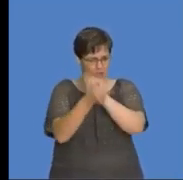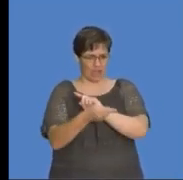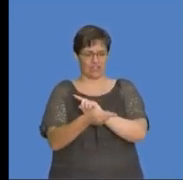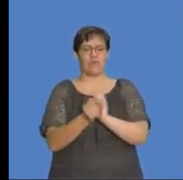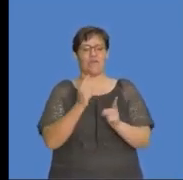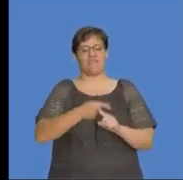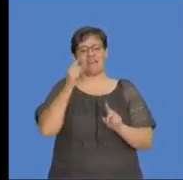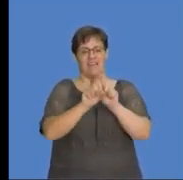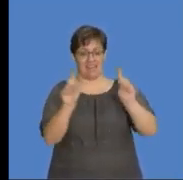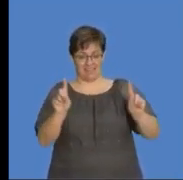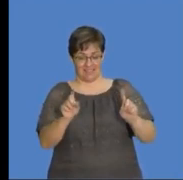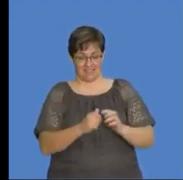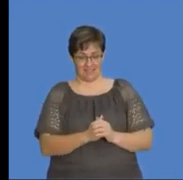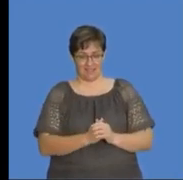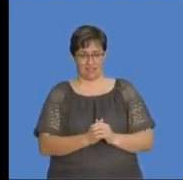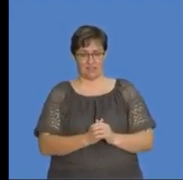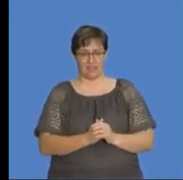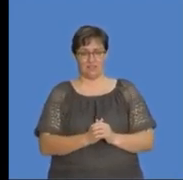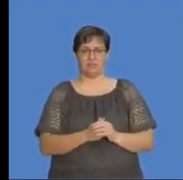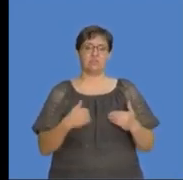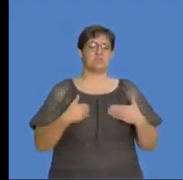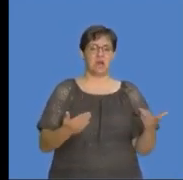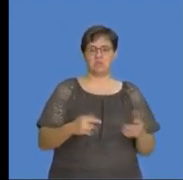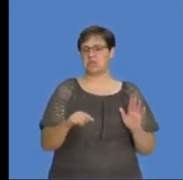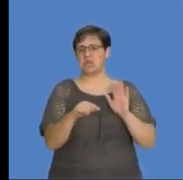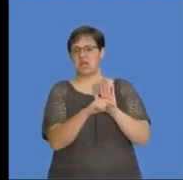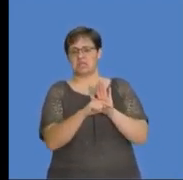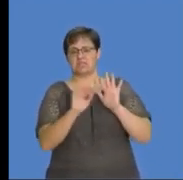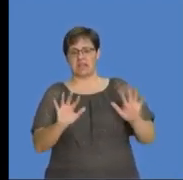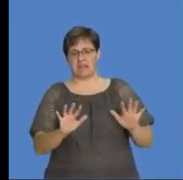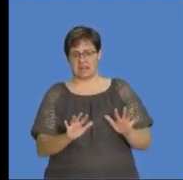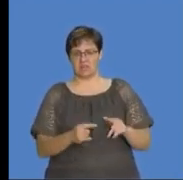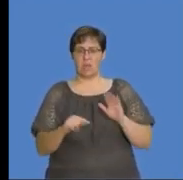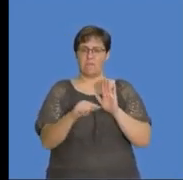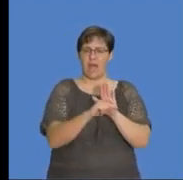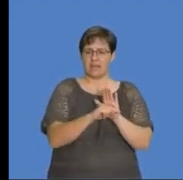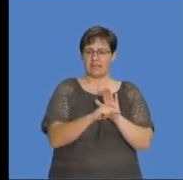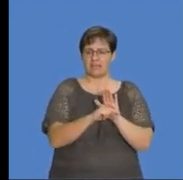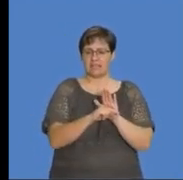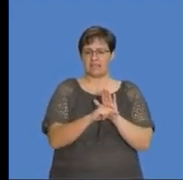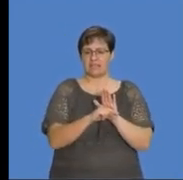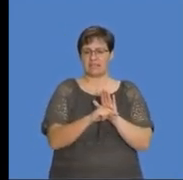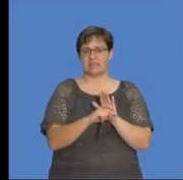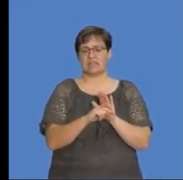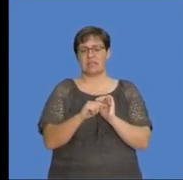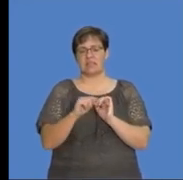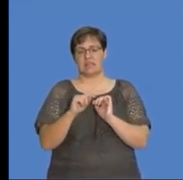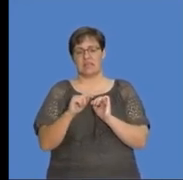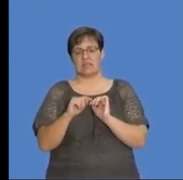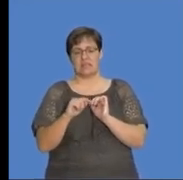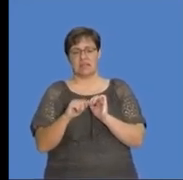is final minus initial, okay? The initial charge was -10, so it's minus